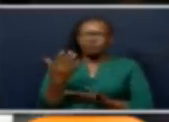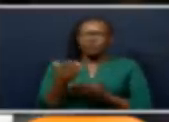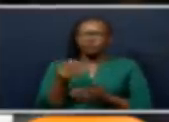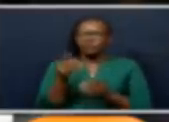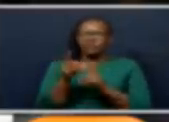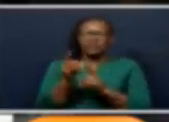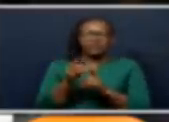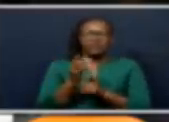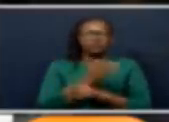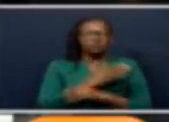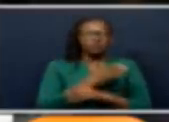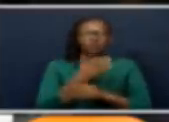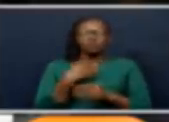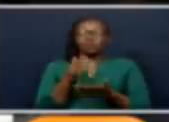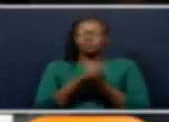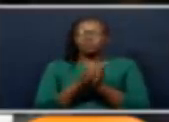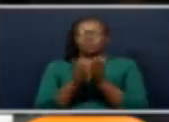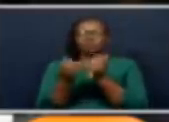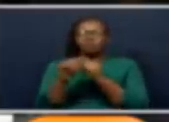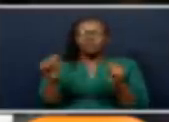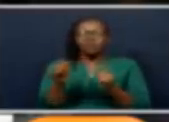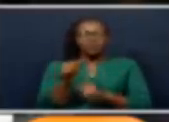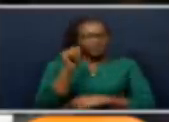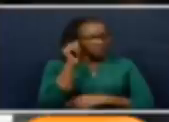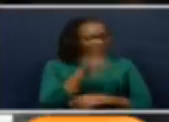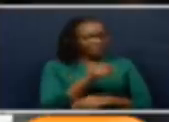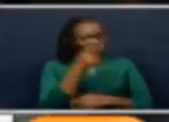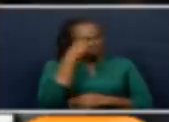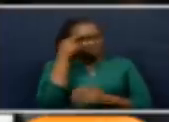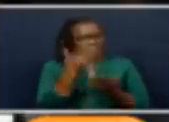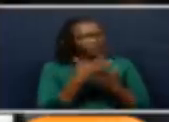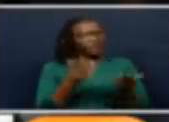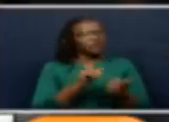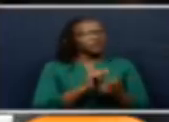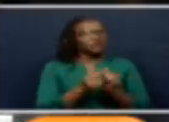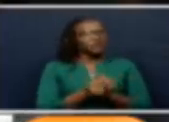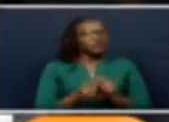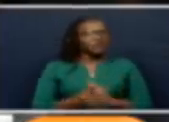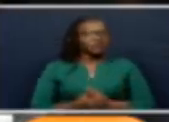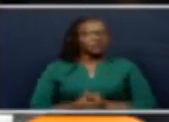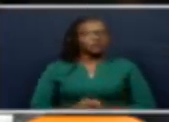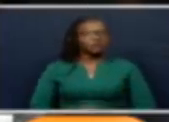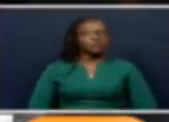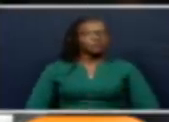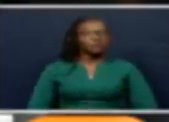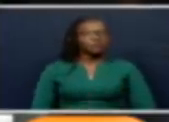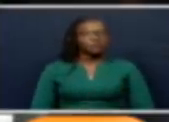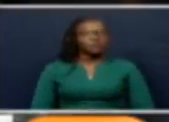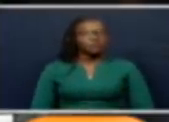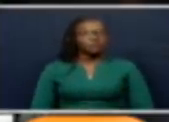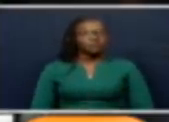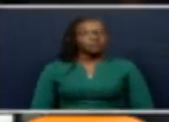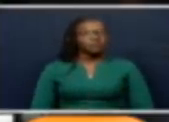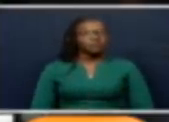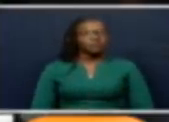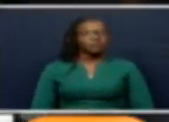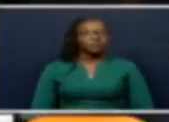they could become president. Yeah, because things do change. Vitu vichenjanga.